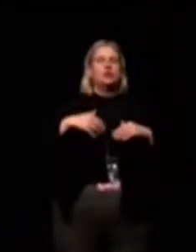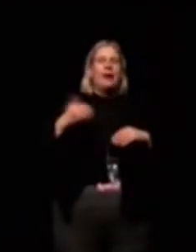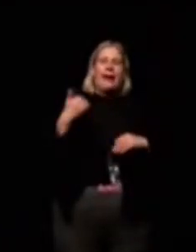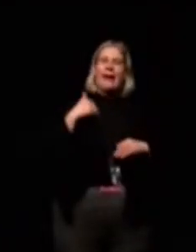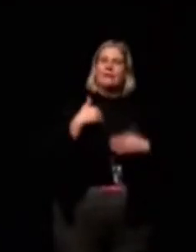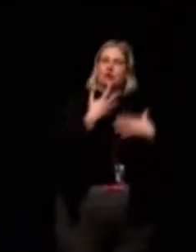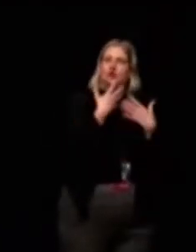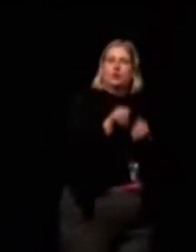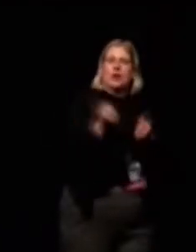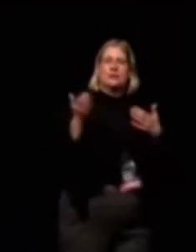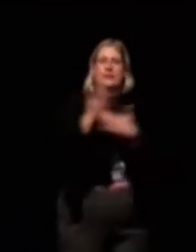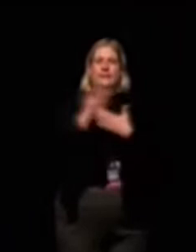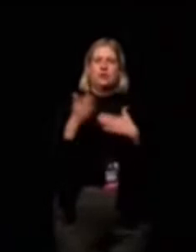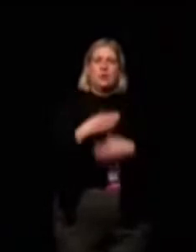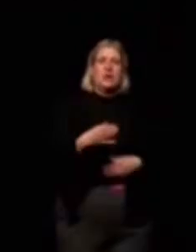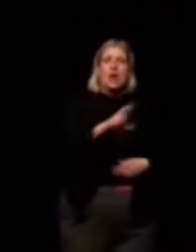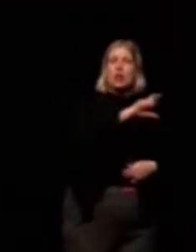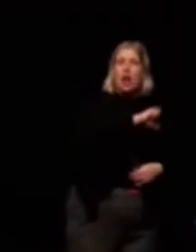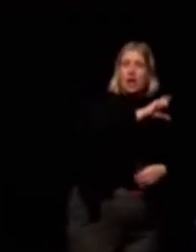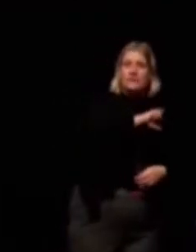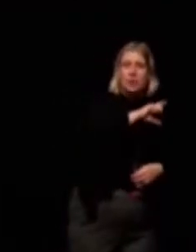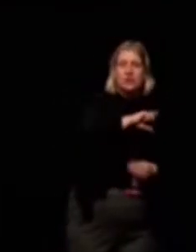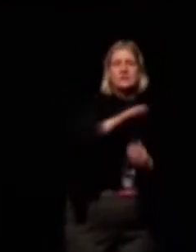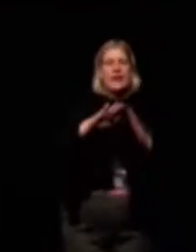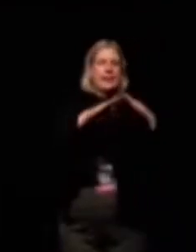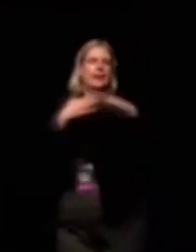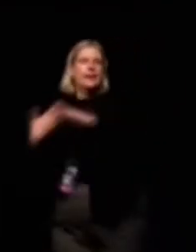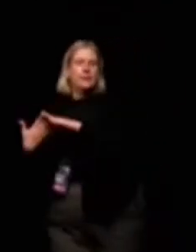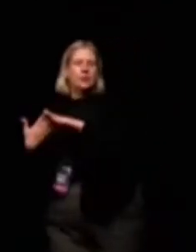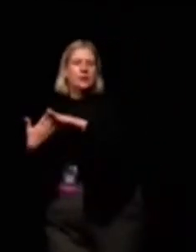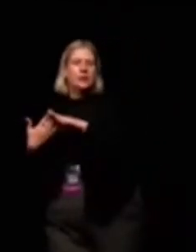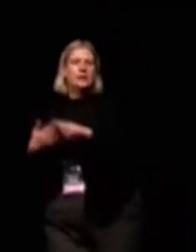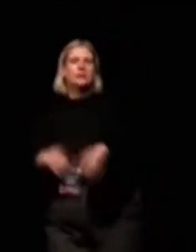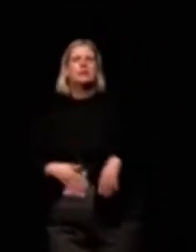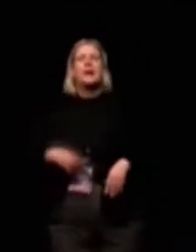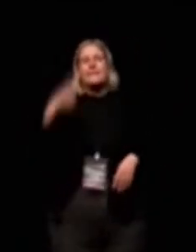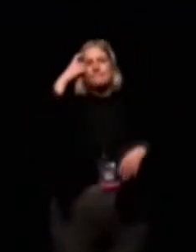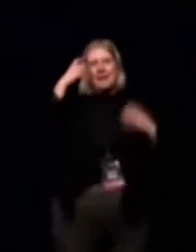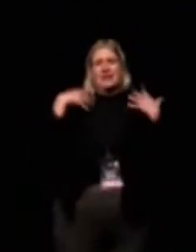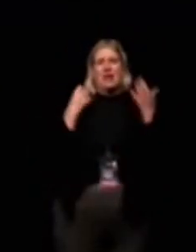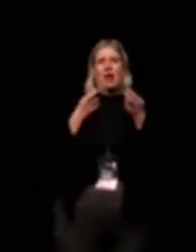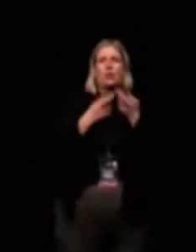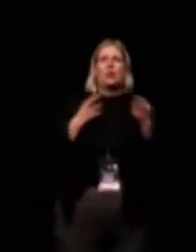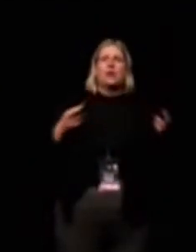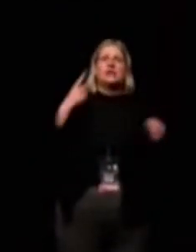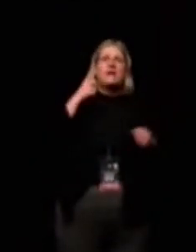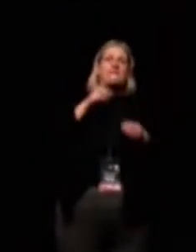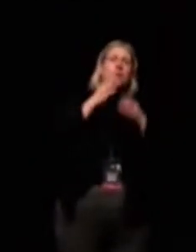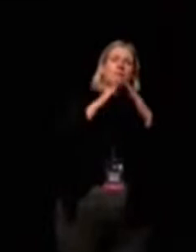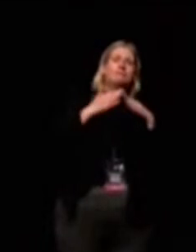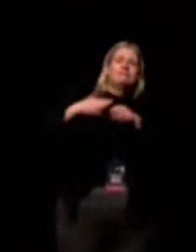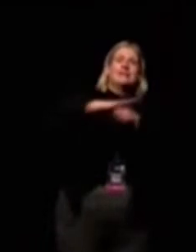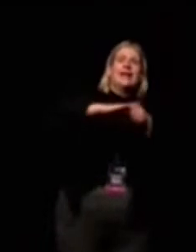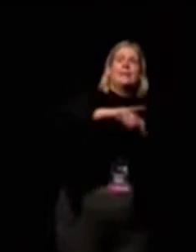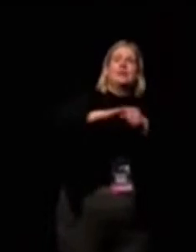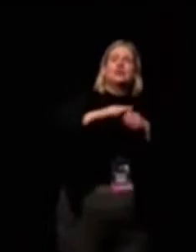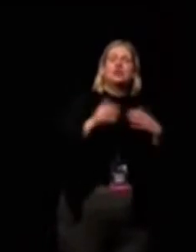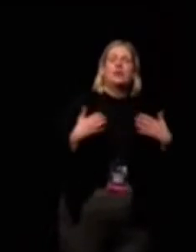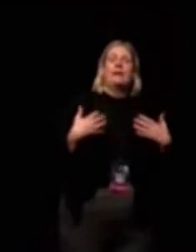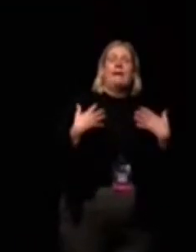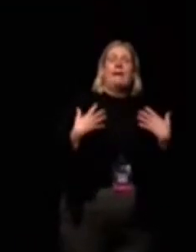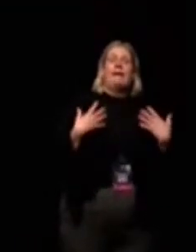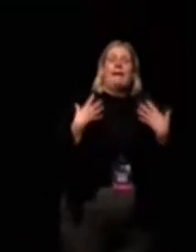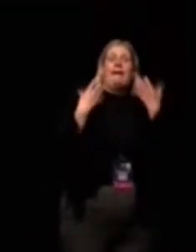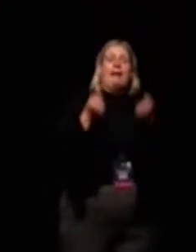enforcement and the communities they serve. And mental health resources to help our neighbors lead healthy lives in a home and not on